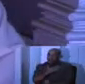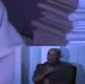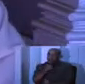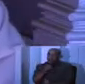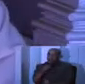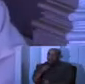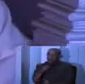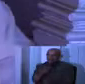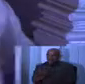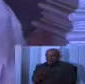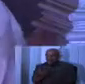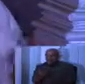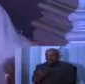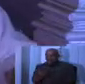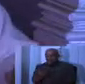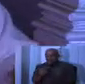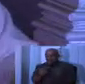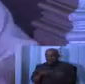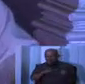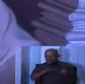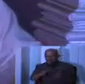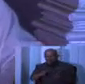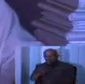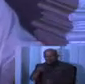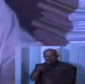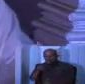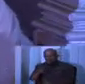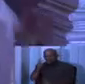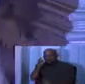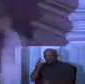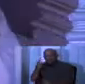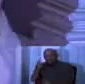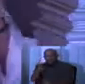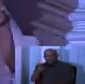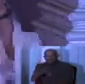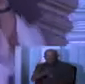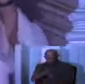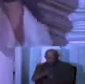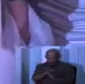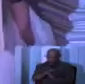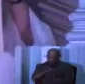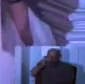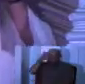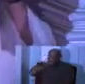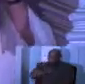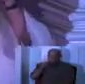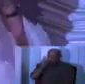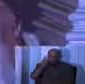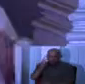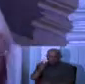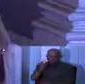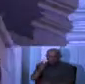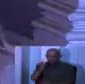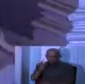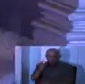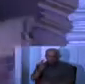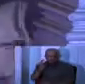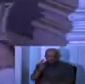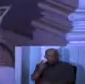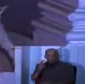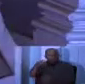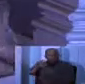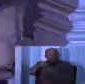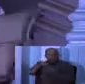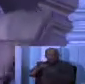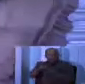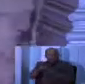are here. As you came in this evening, you should have received your orders of worship, and on the front you will see the order for this evening's worship, and